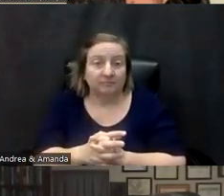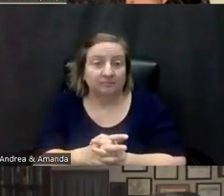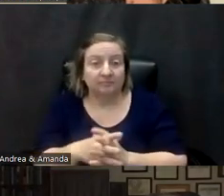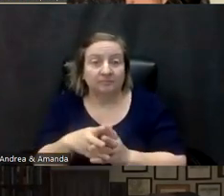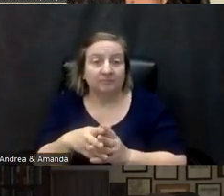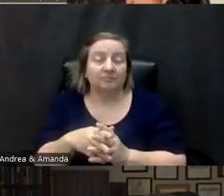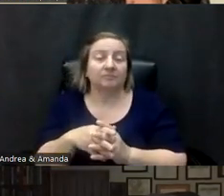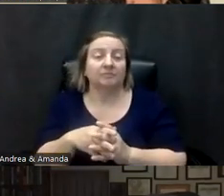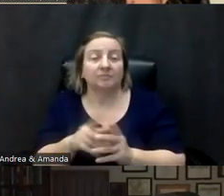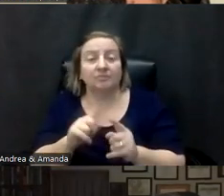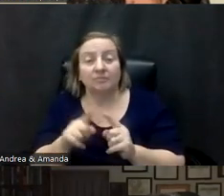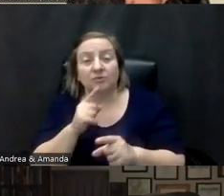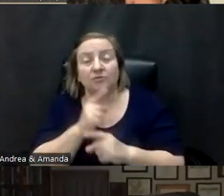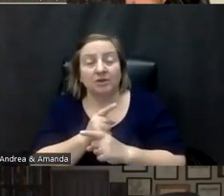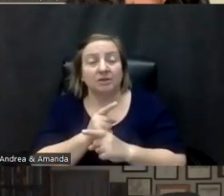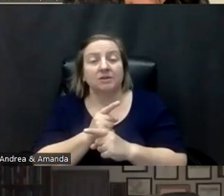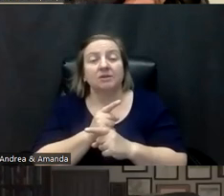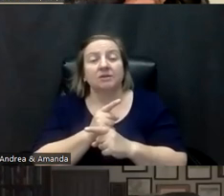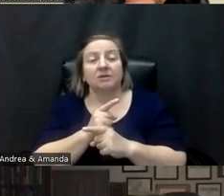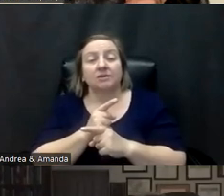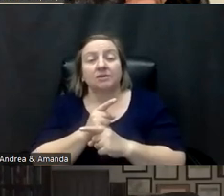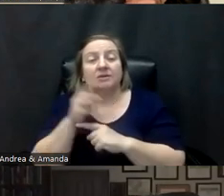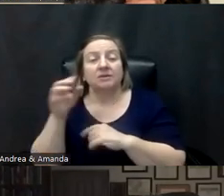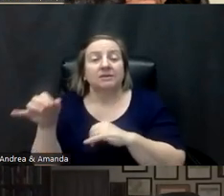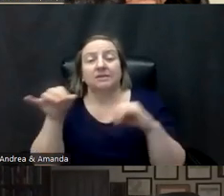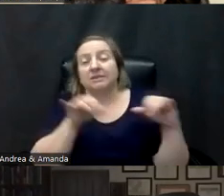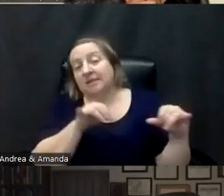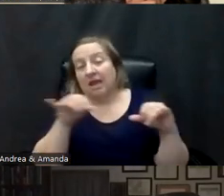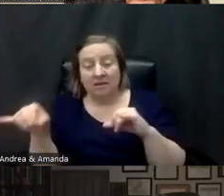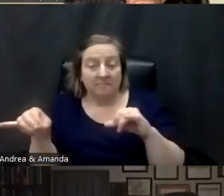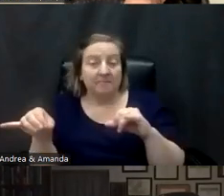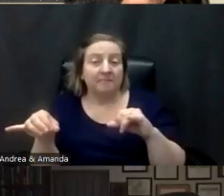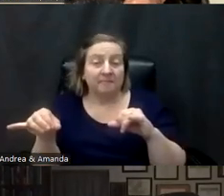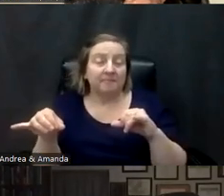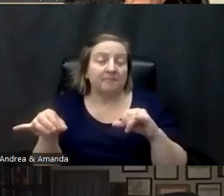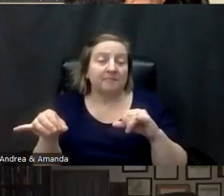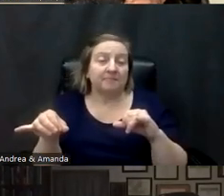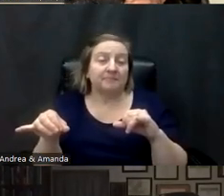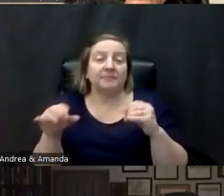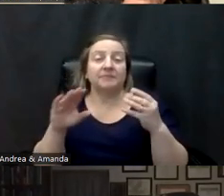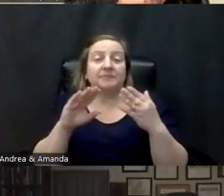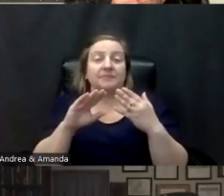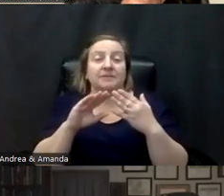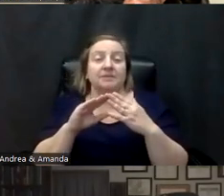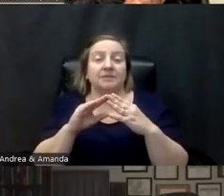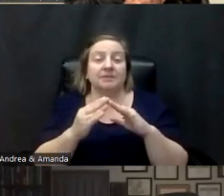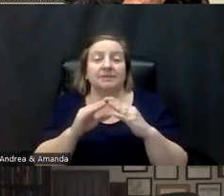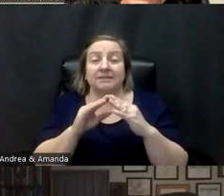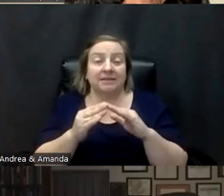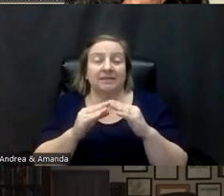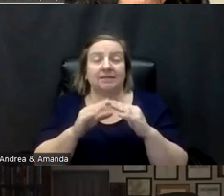make it. But you're right, it has, is the same as the cities or